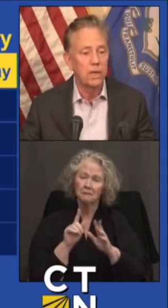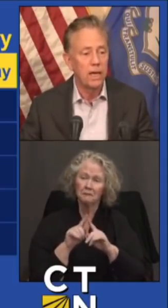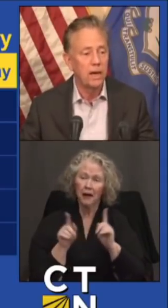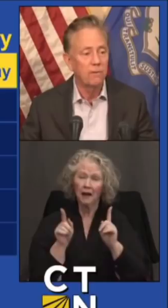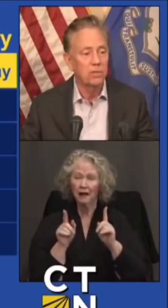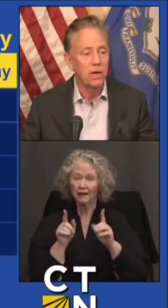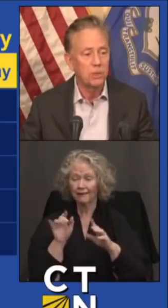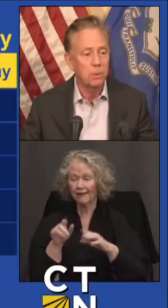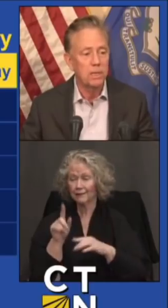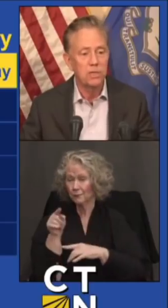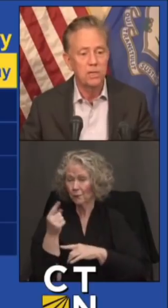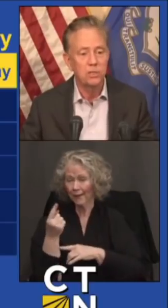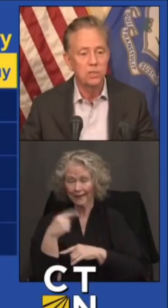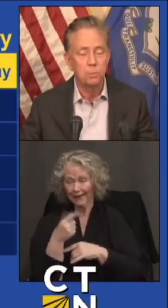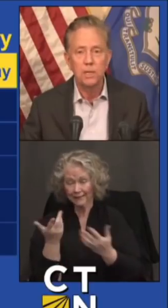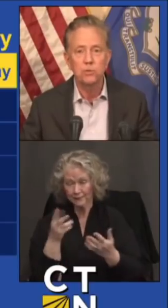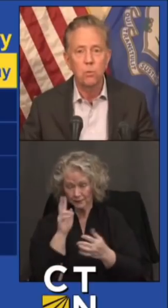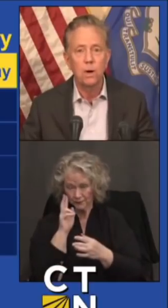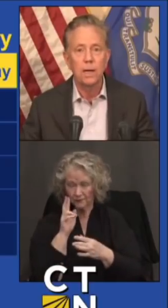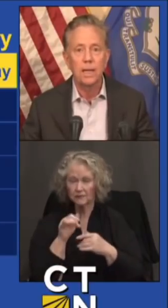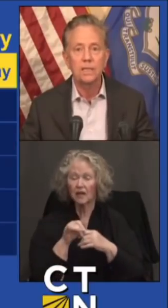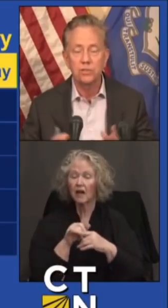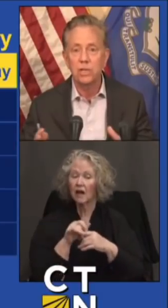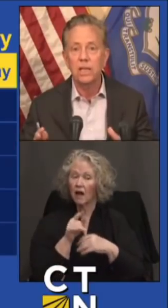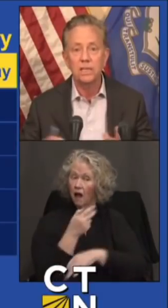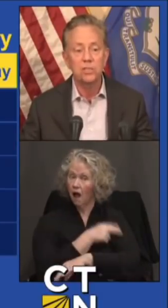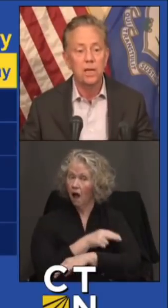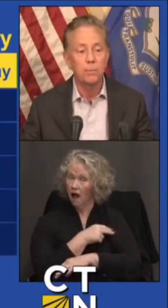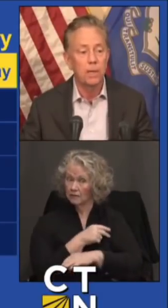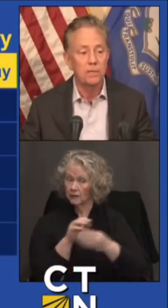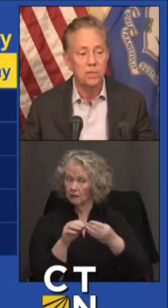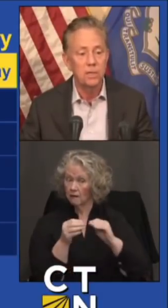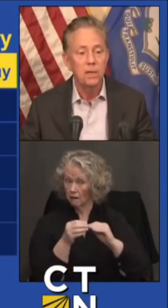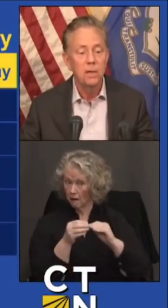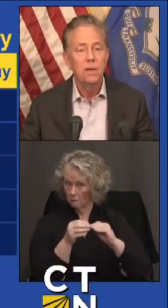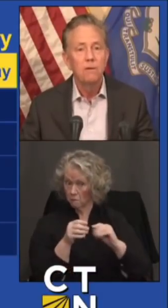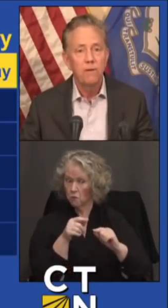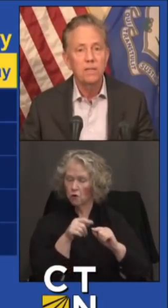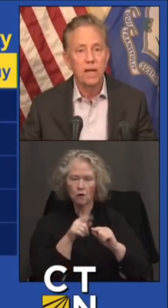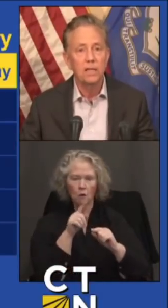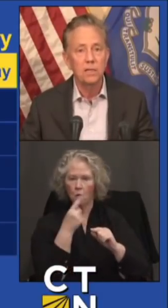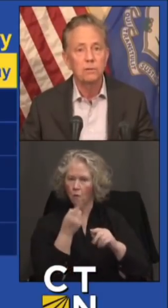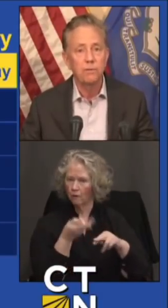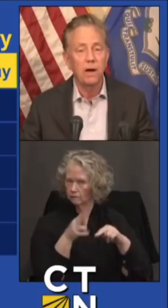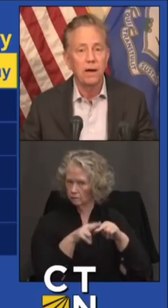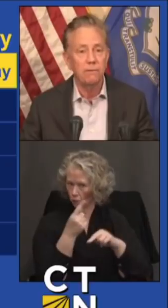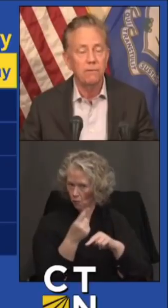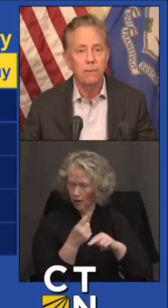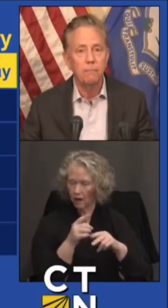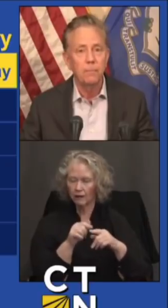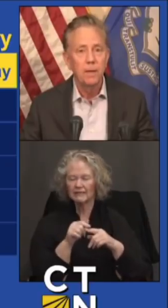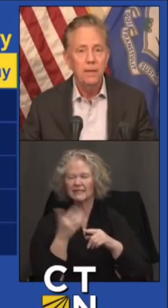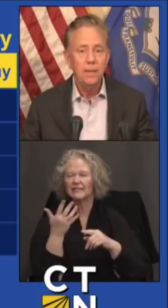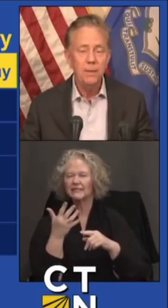a one-day average. Hospitalizations +1. I like to see that stabilizing. Fatalities